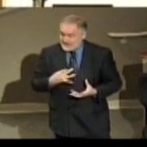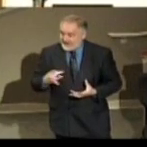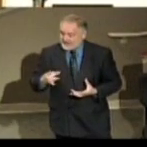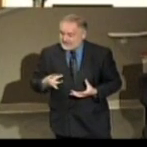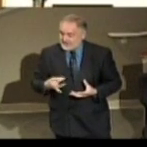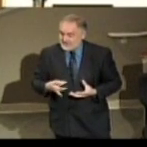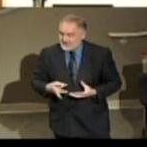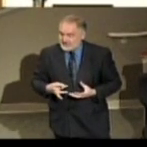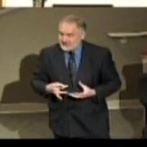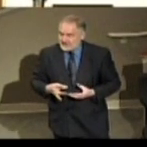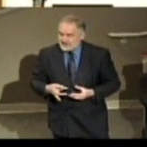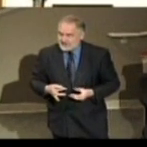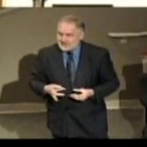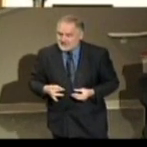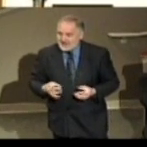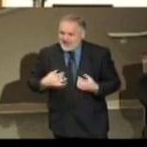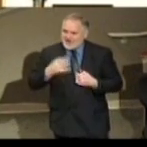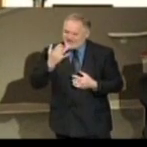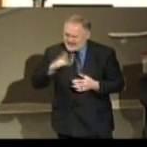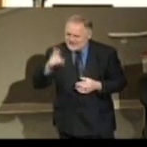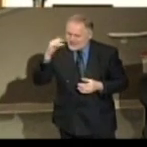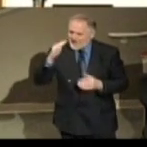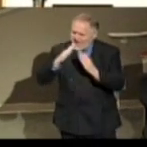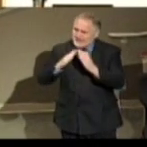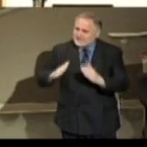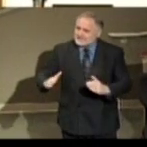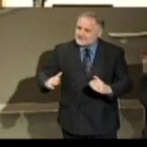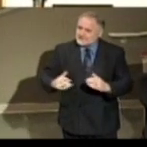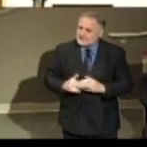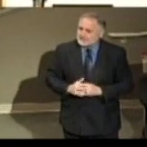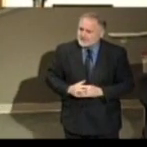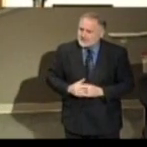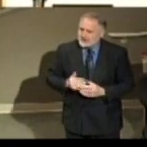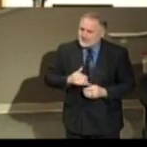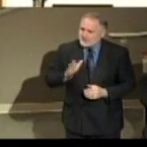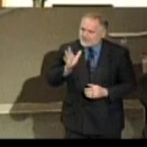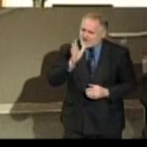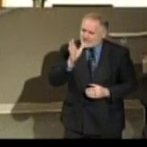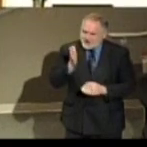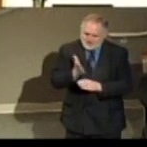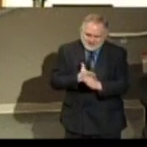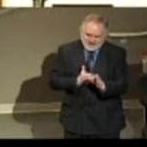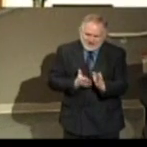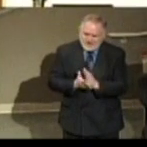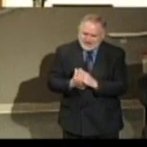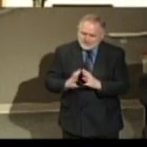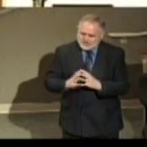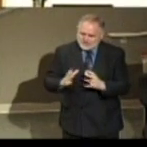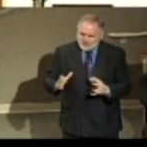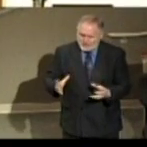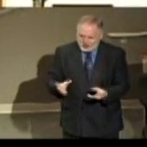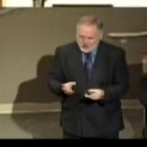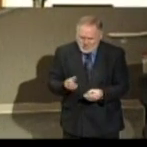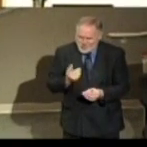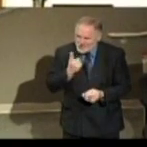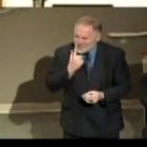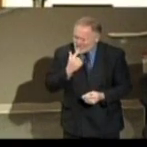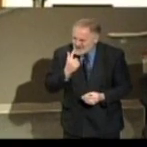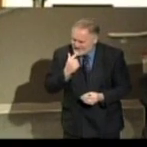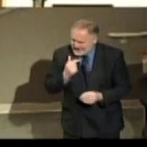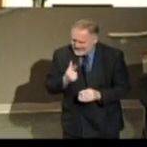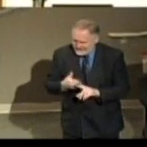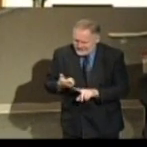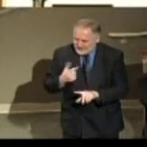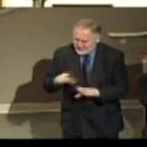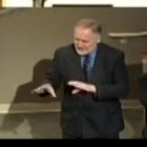to put some heat in our house." He said, "My mother's hands are always so swollen from